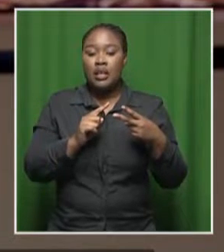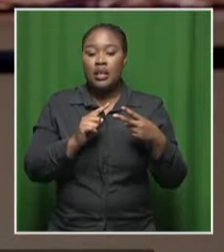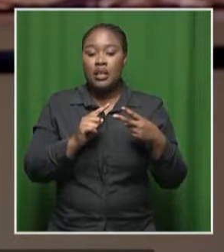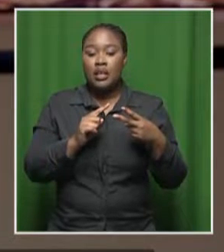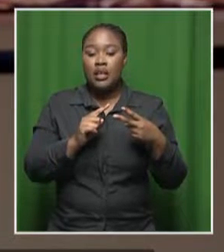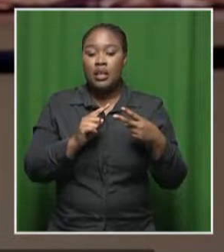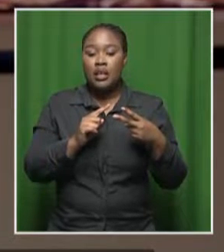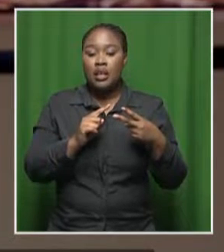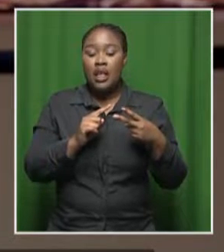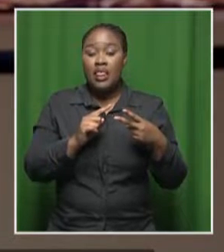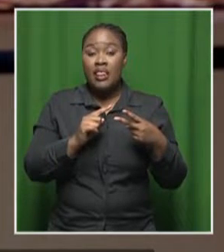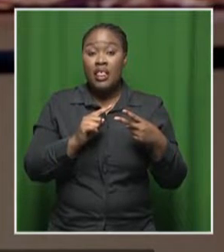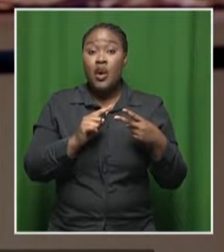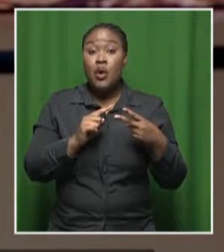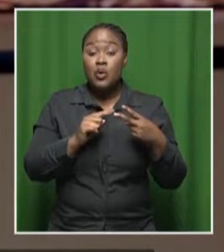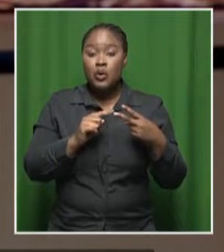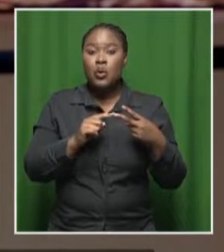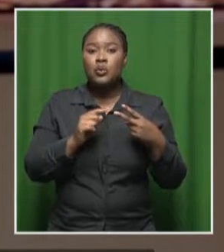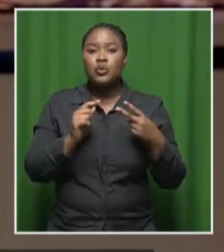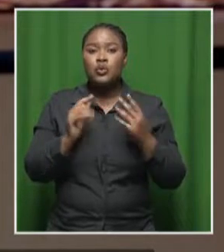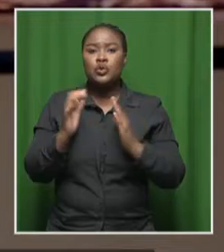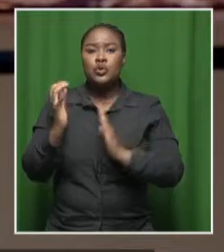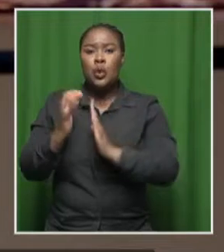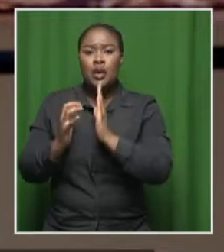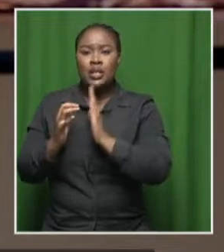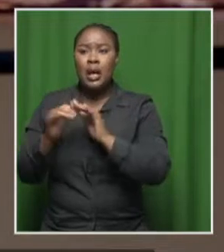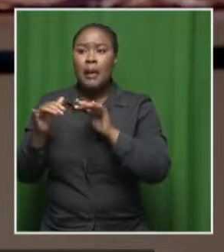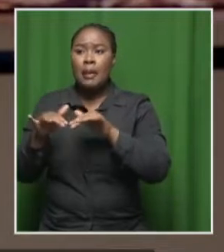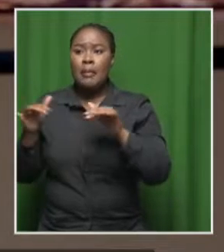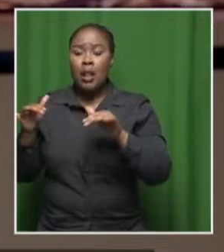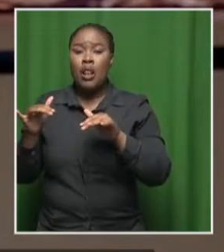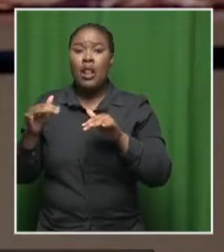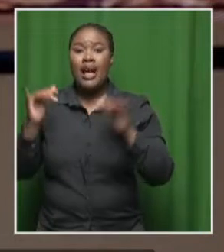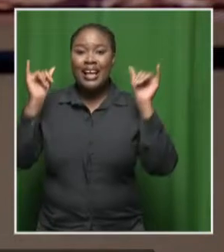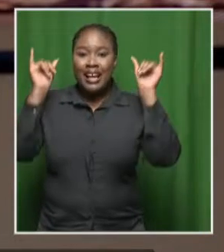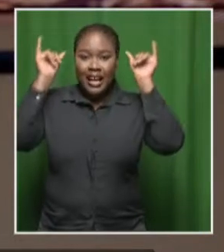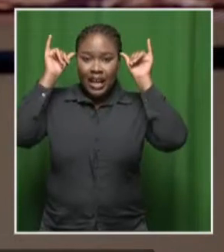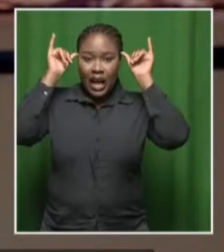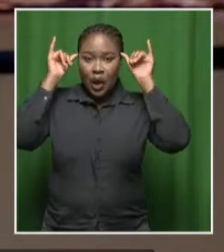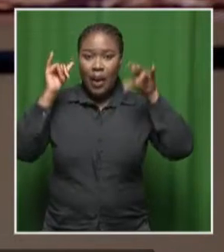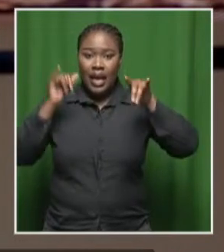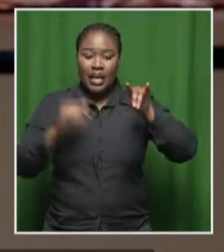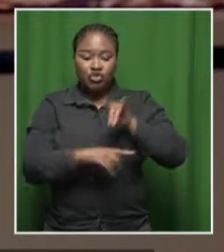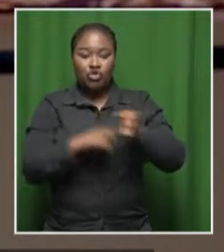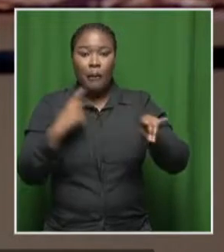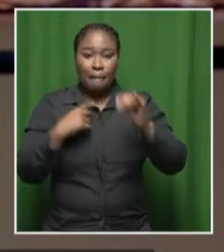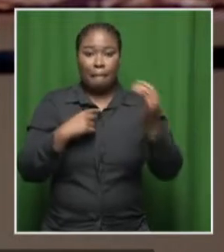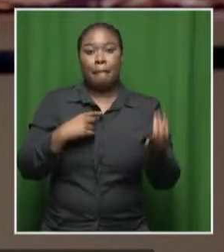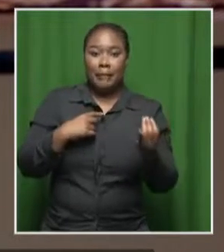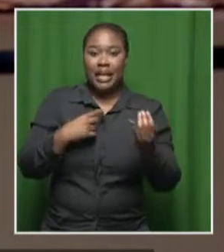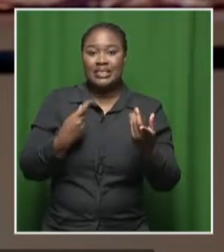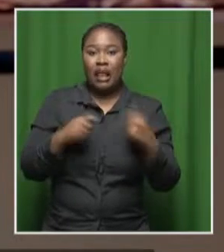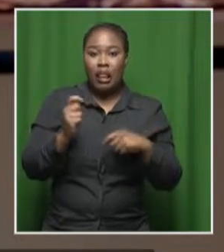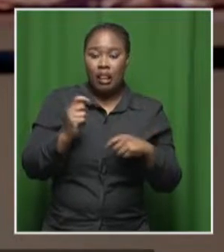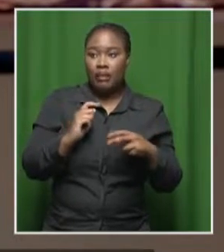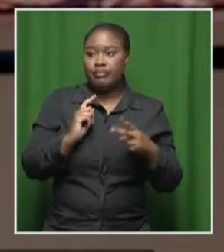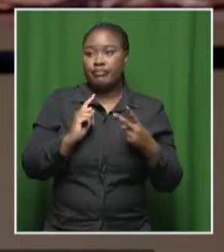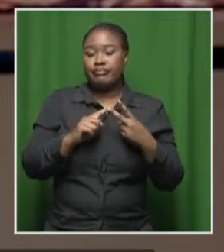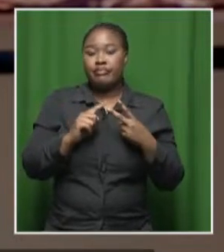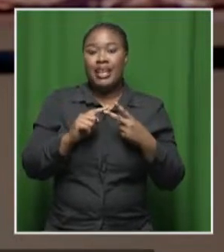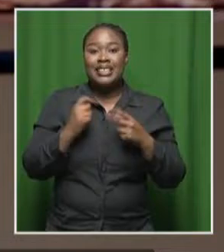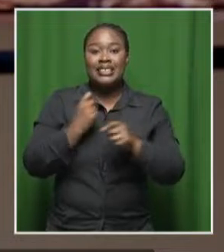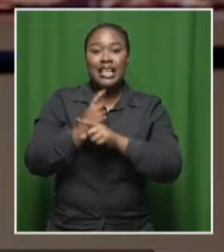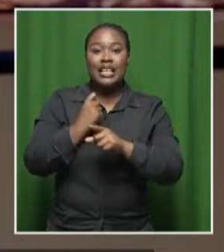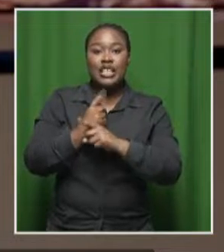Art Deco building, but also stories of people who chop cow heads in the inner city, a taxi rank where traders